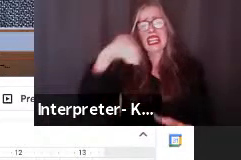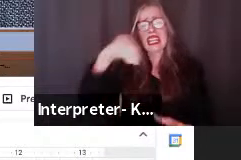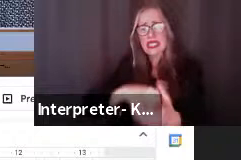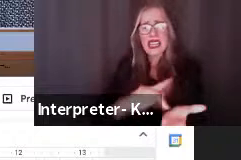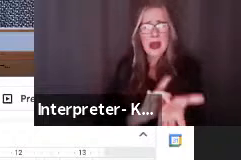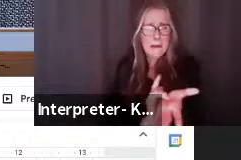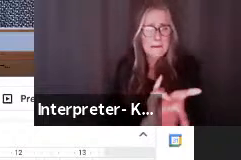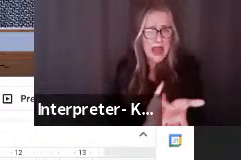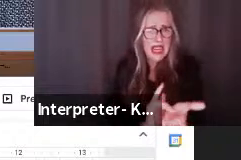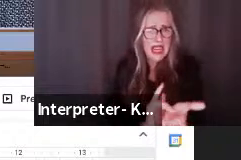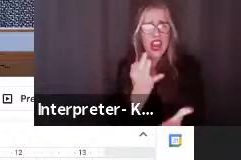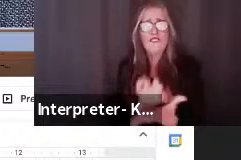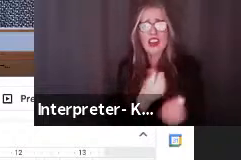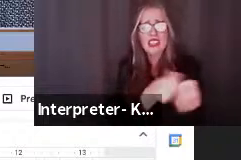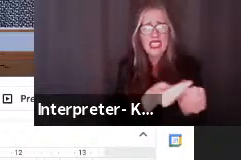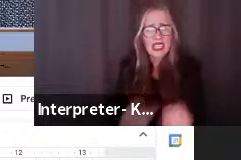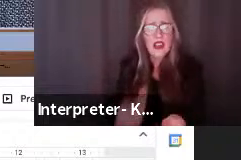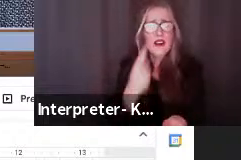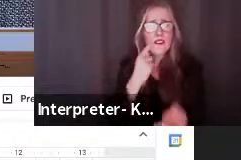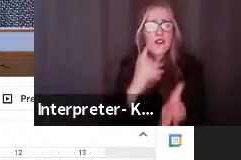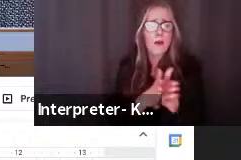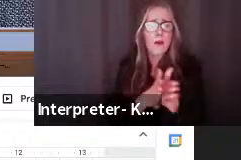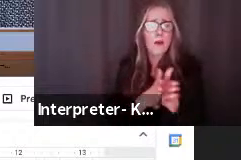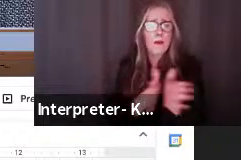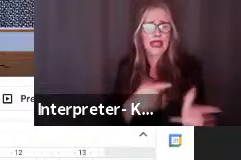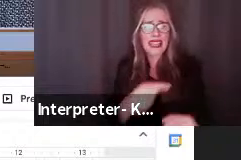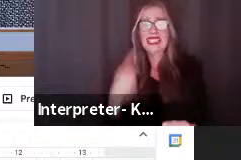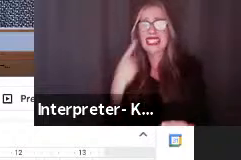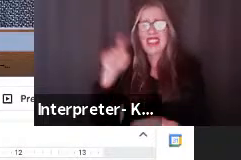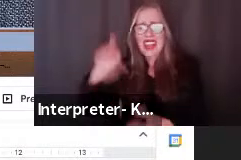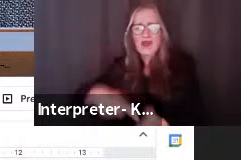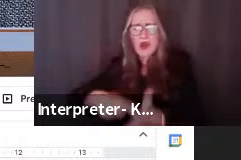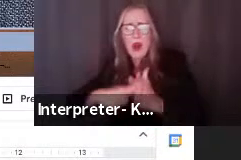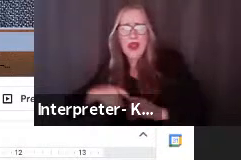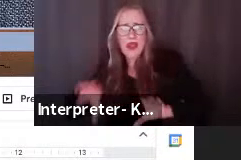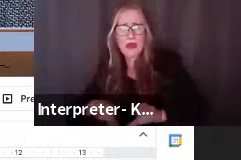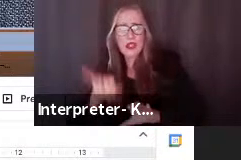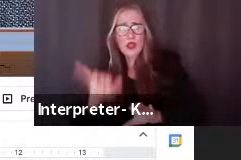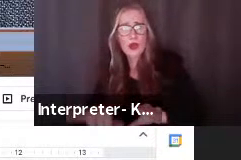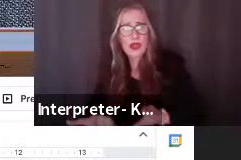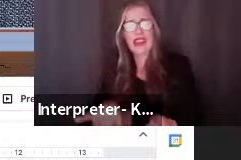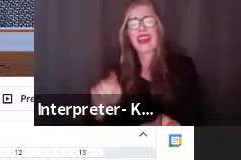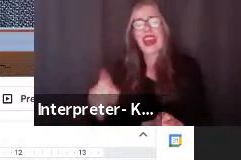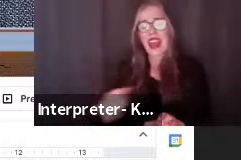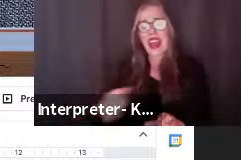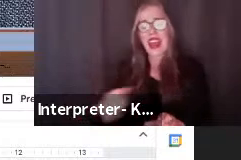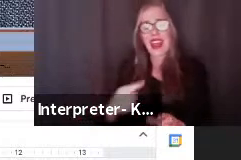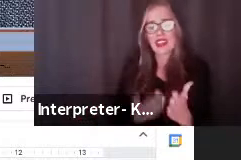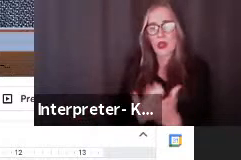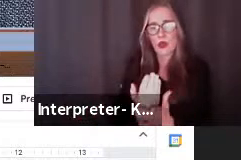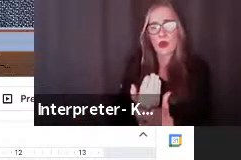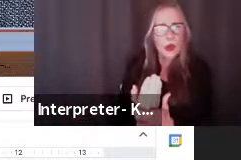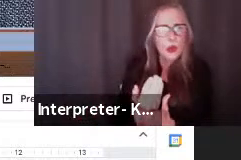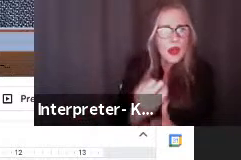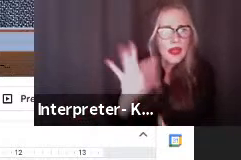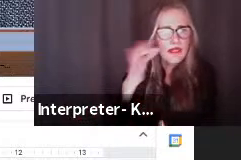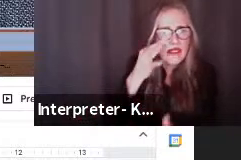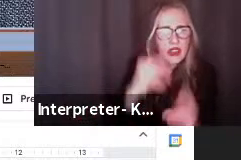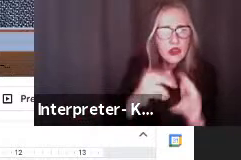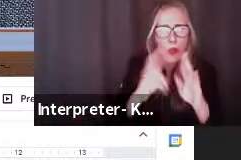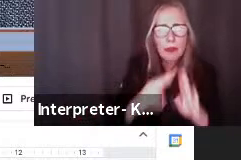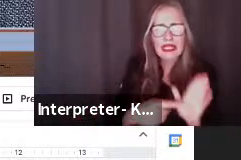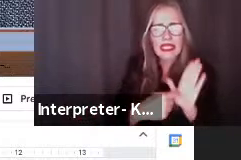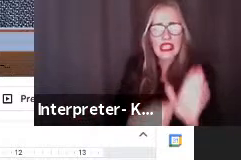indian health service practice ultimately the weather underground actually bombed an sf uh san francisco federal building over this issue